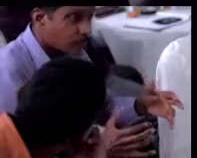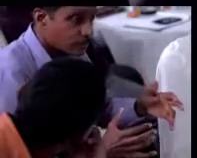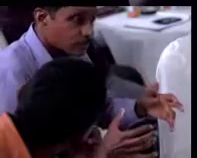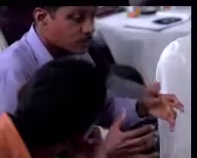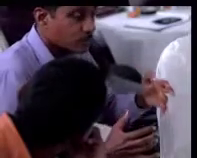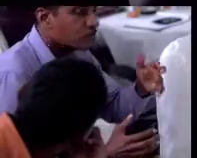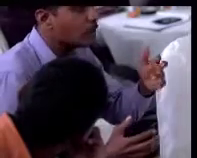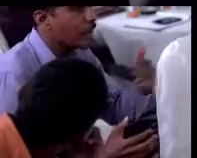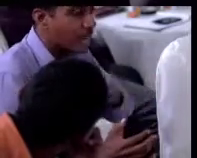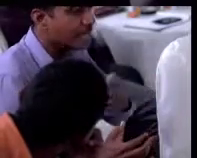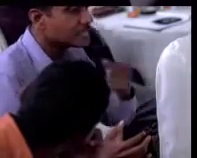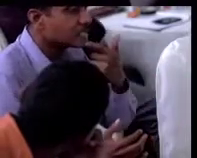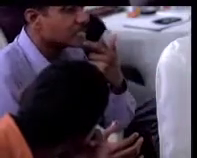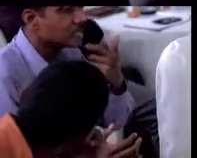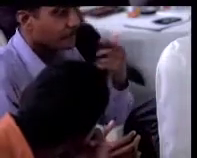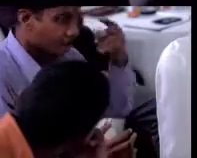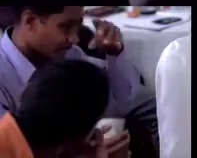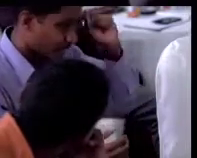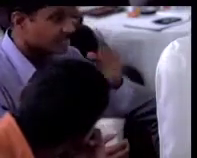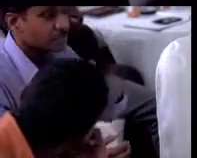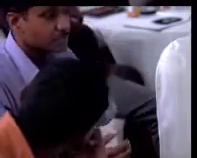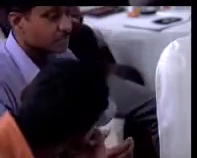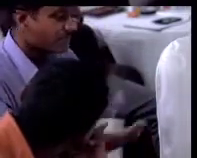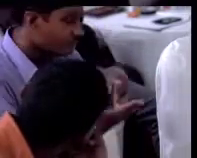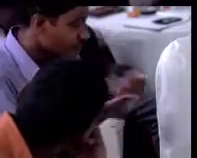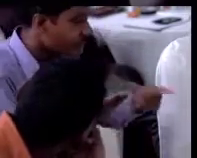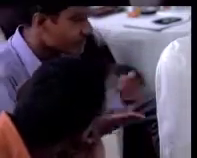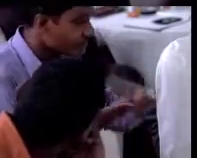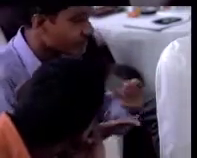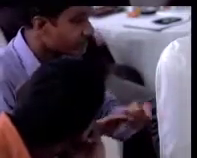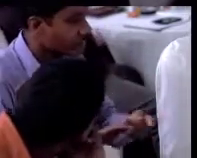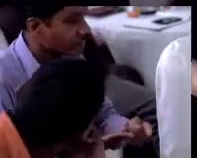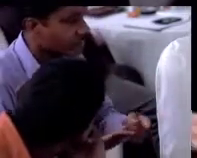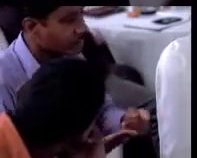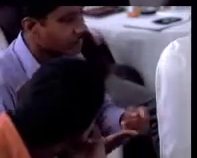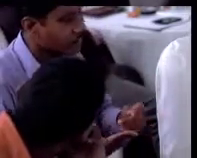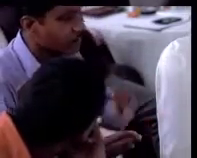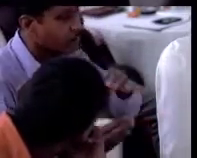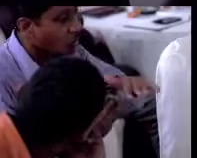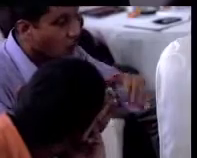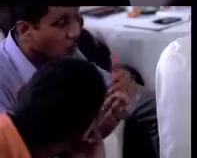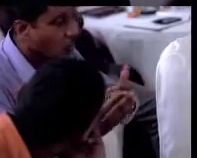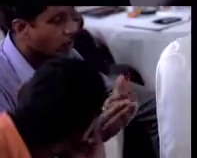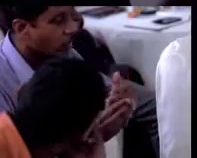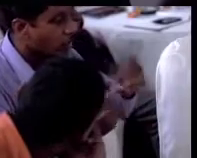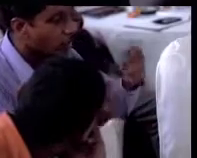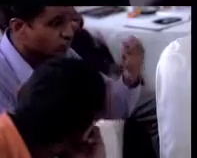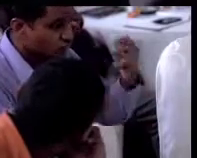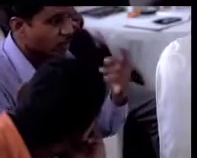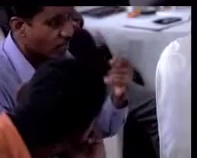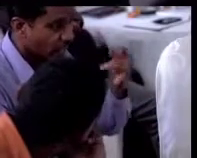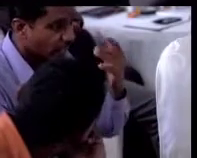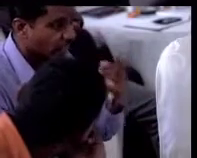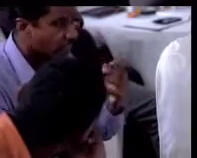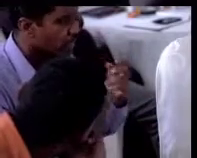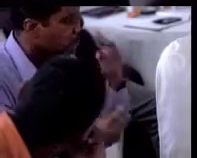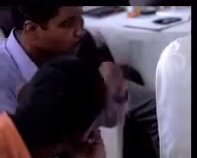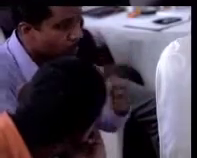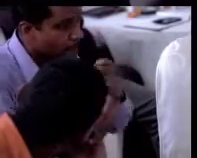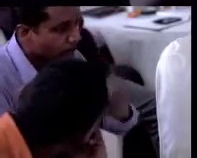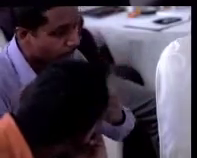we've grown a lot, and I would say it's because of my failures. All the trials and the growth that you